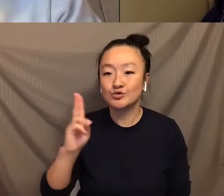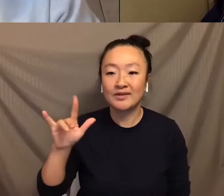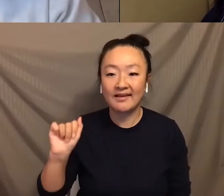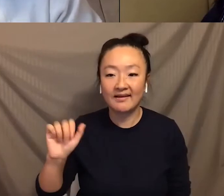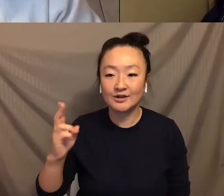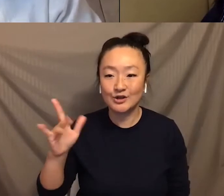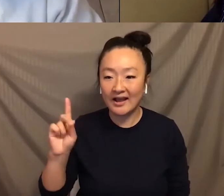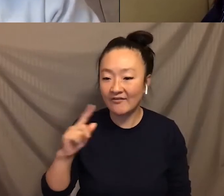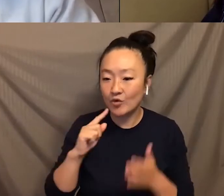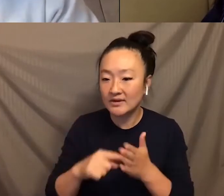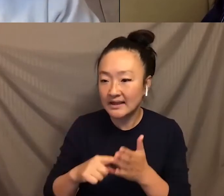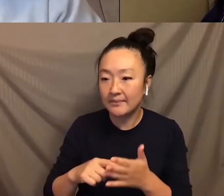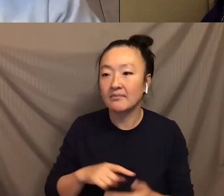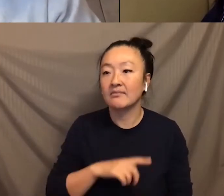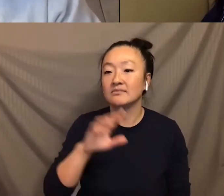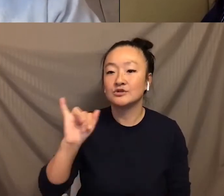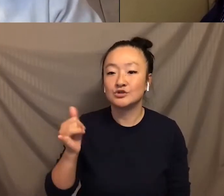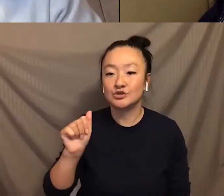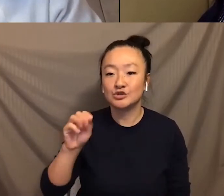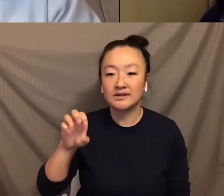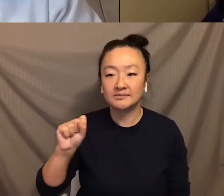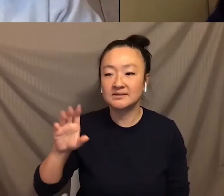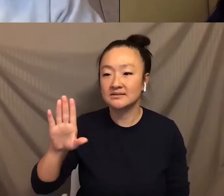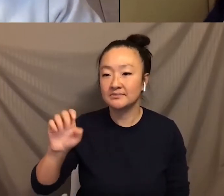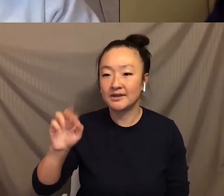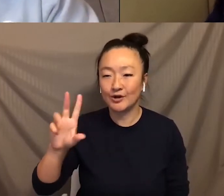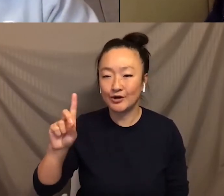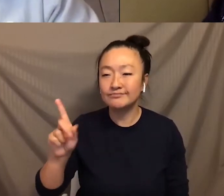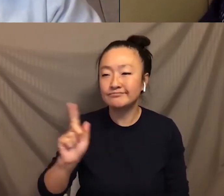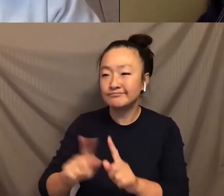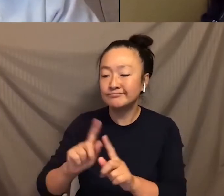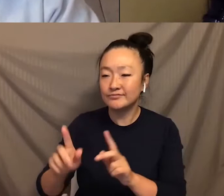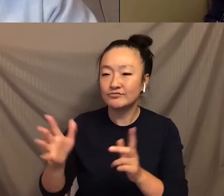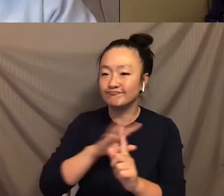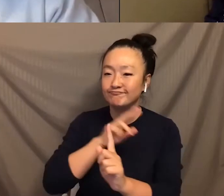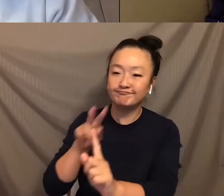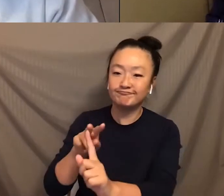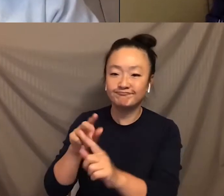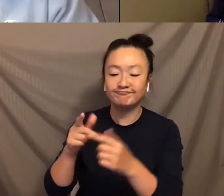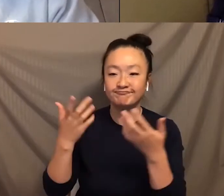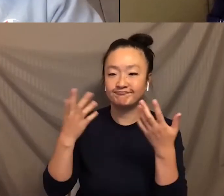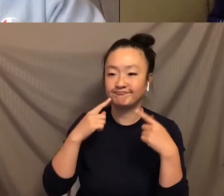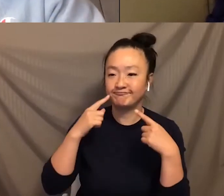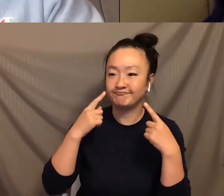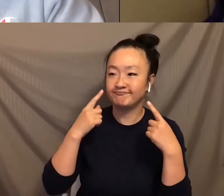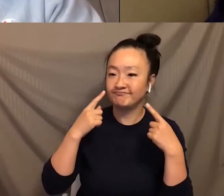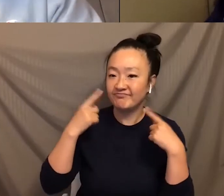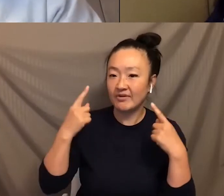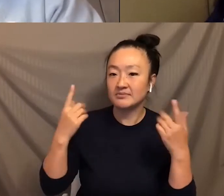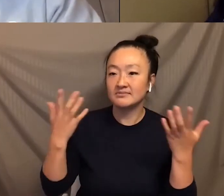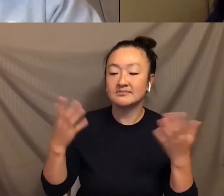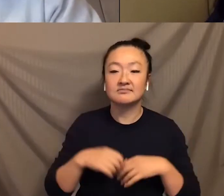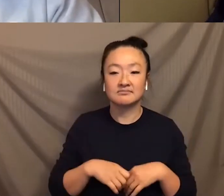example, James Beard. There are other figures who have gotten their due many times over. Yet, in